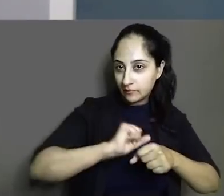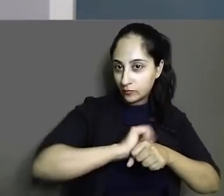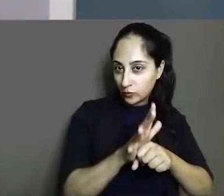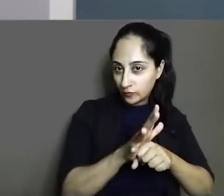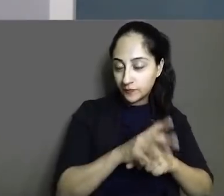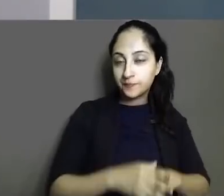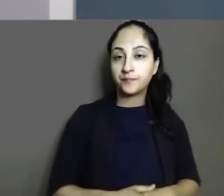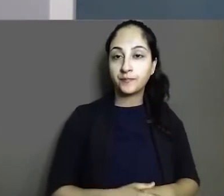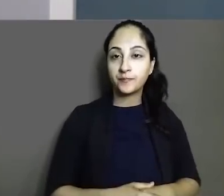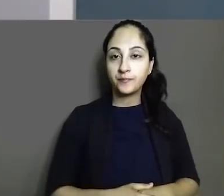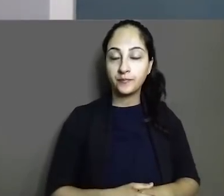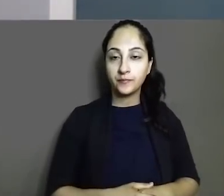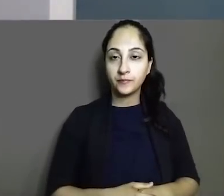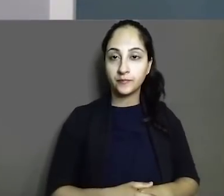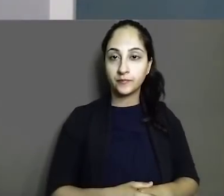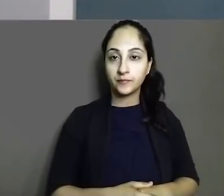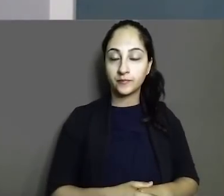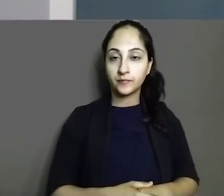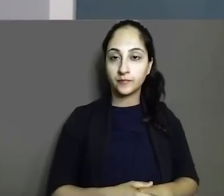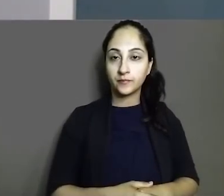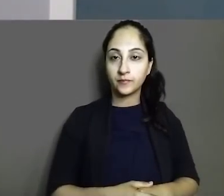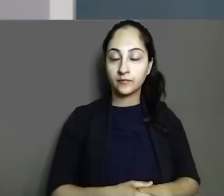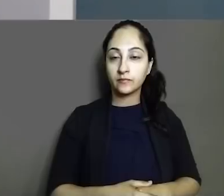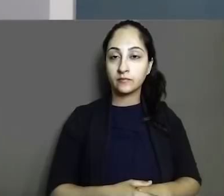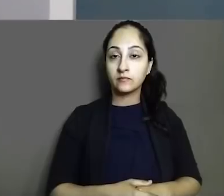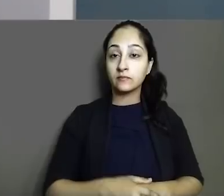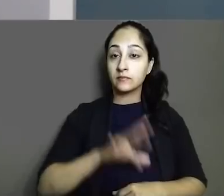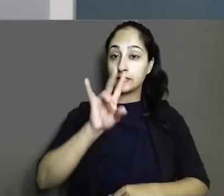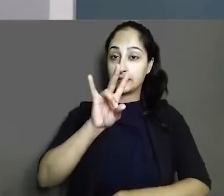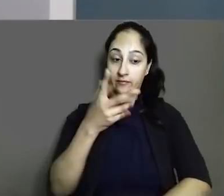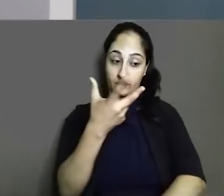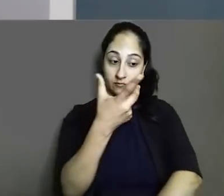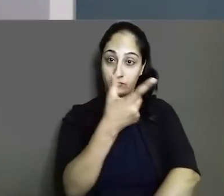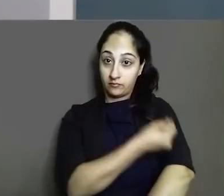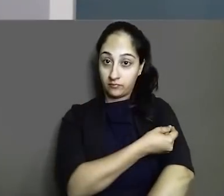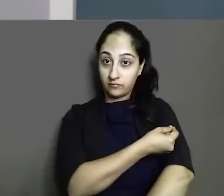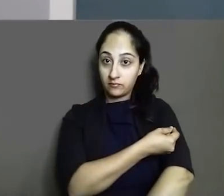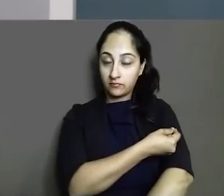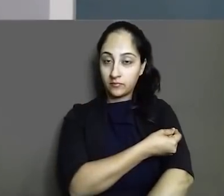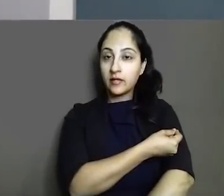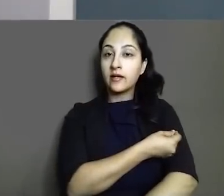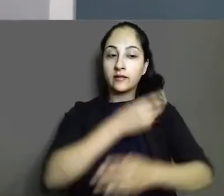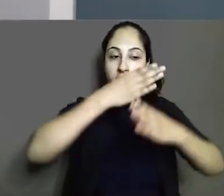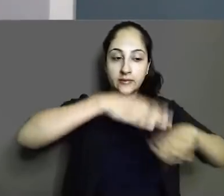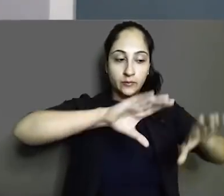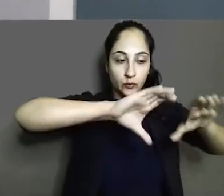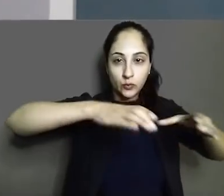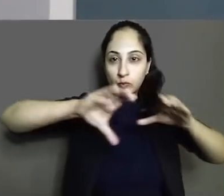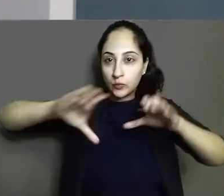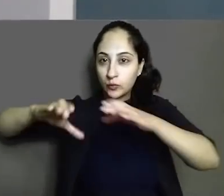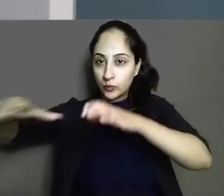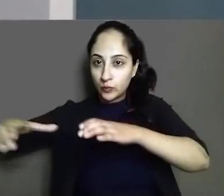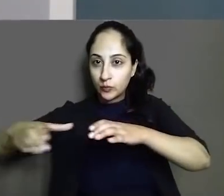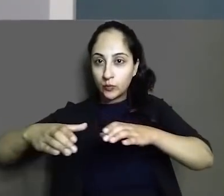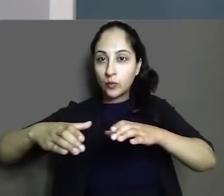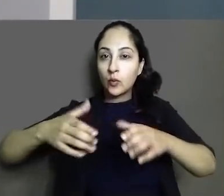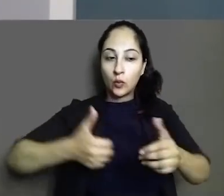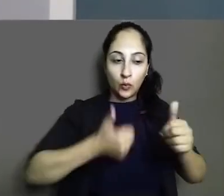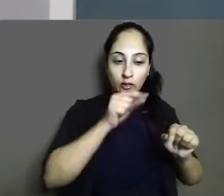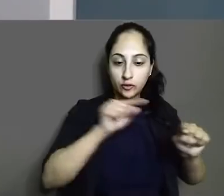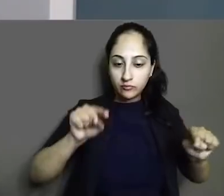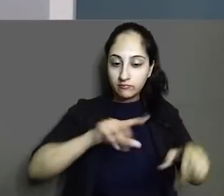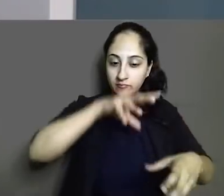of the mRNA vaccines, which you mentioned, the viral vector vaccines, which are coming along, and the protein subunit